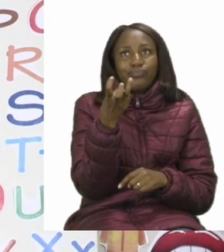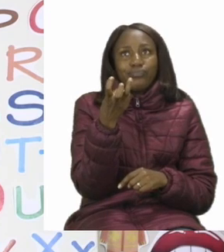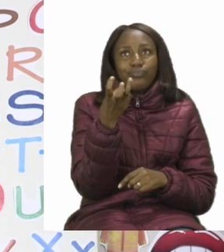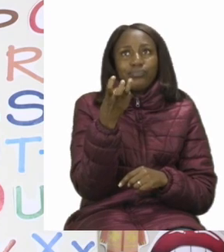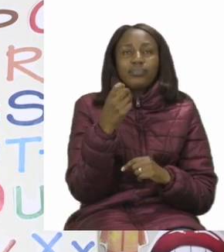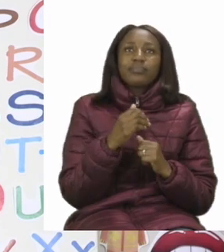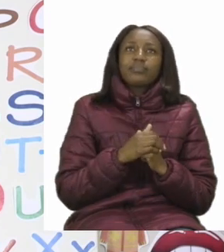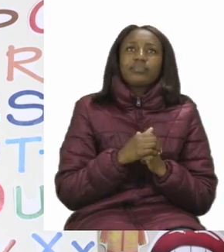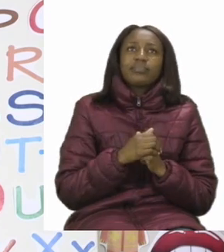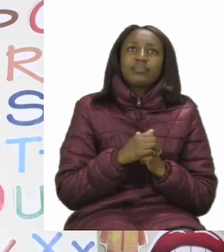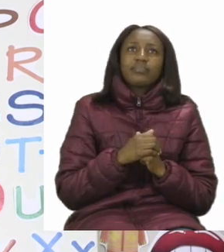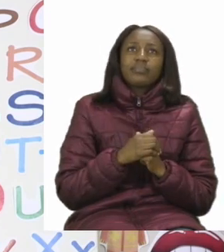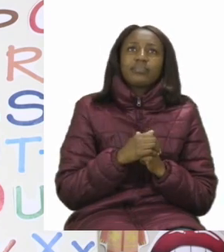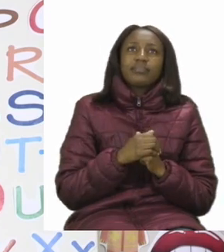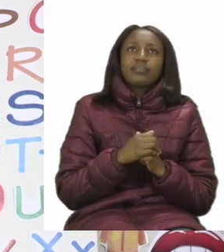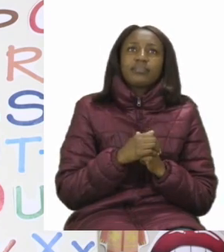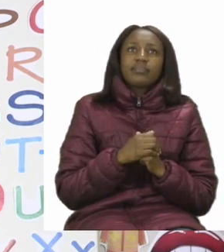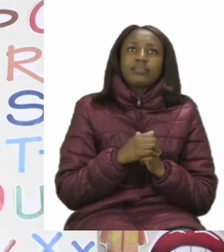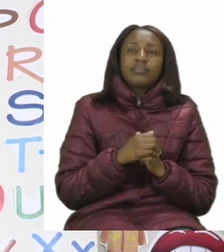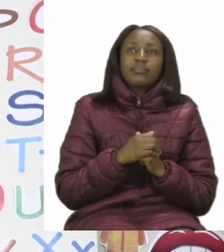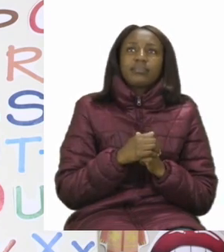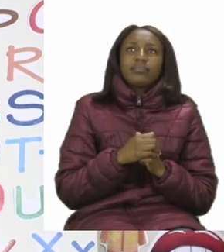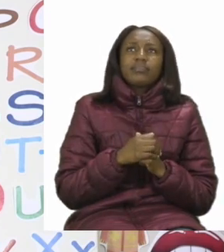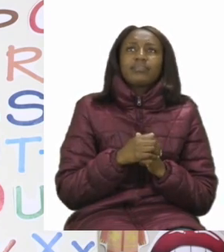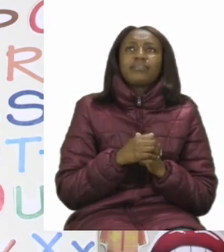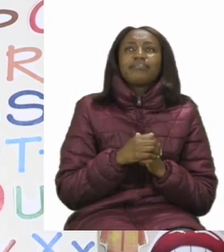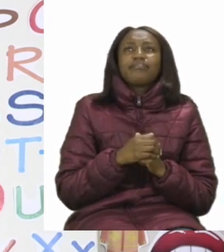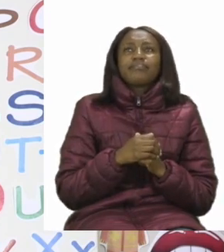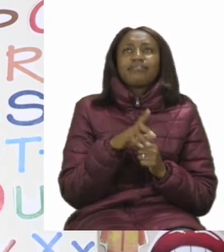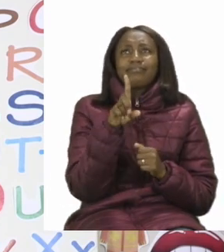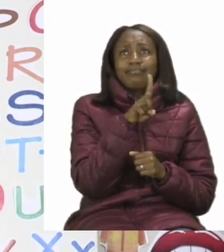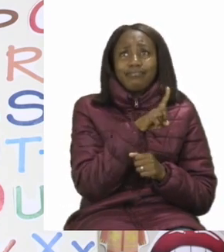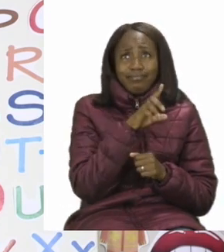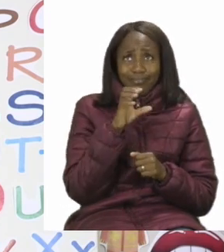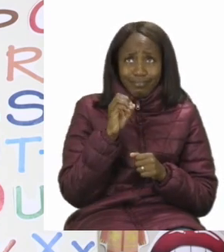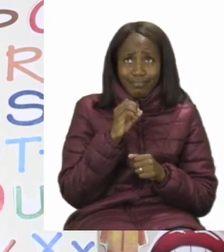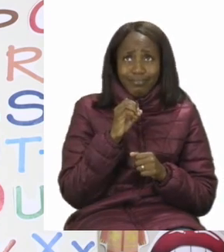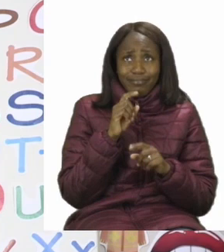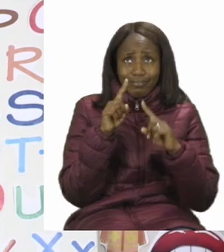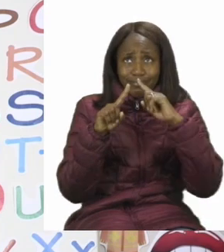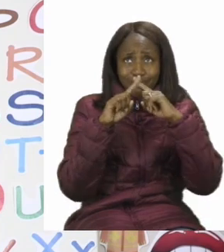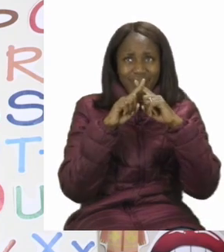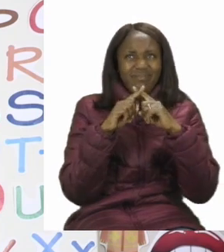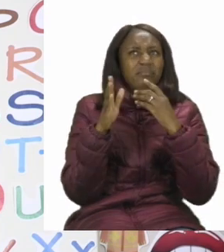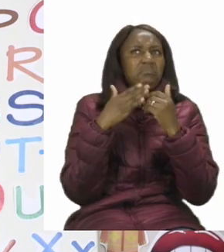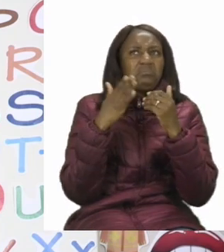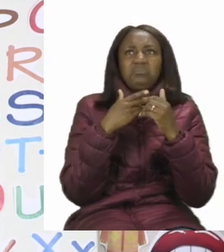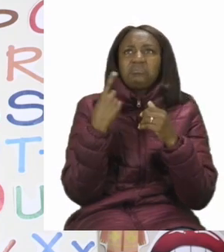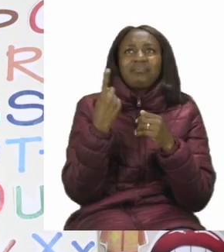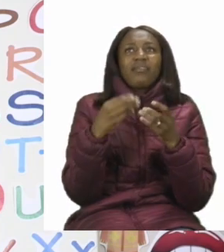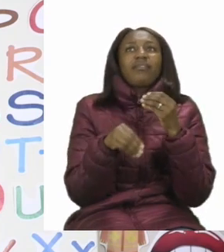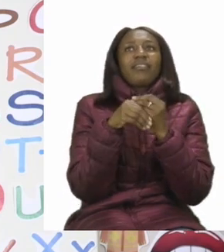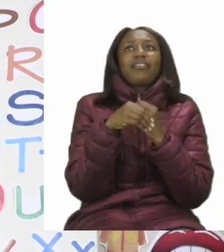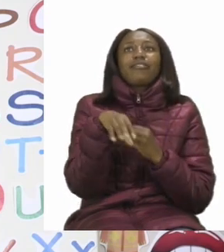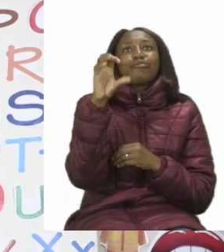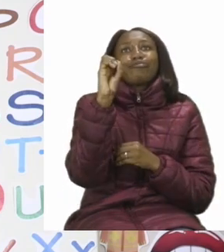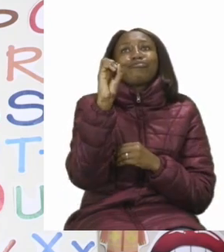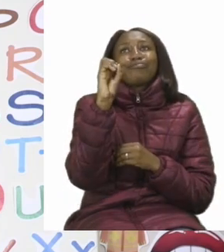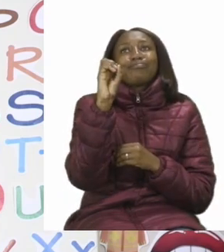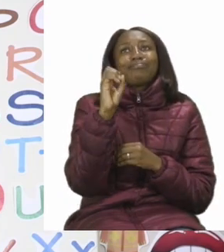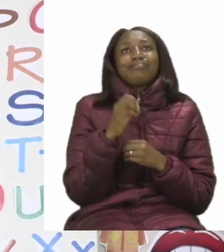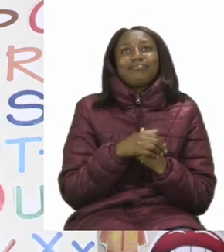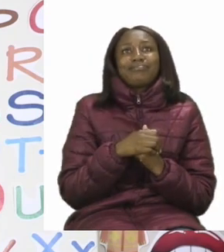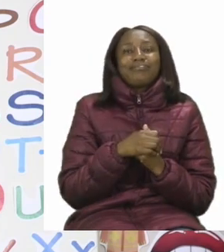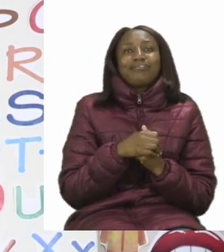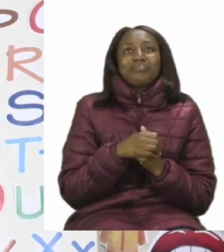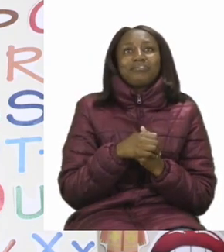Now, the easy thing about the 10 times table is that we know that all we need to do is add a 0 for us to get our answer. So,